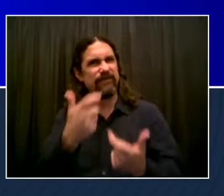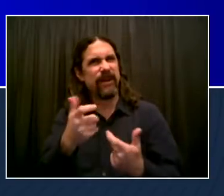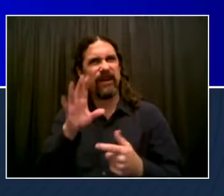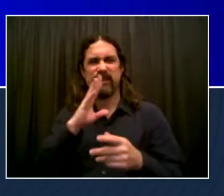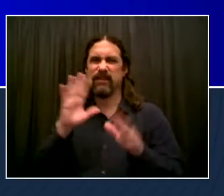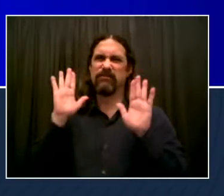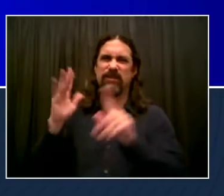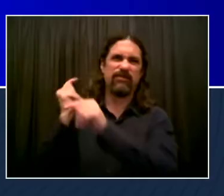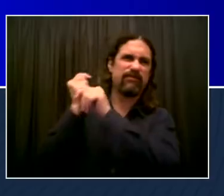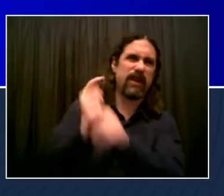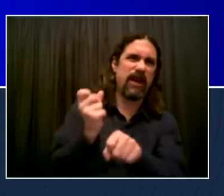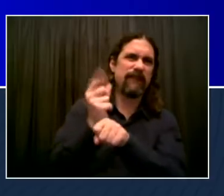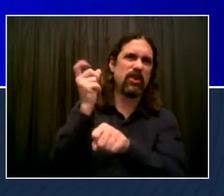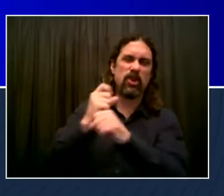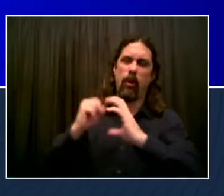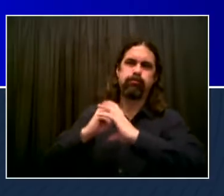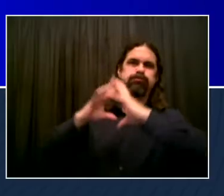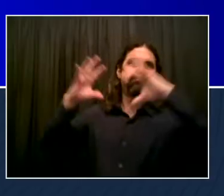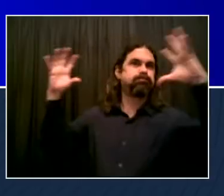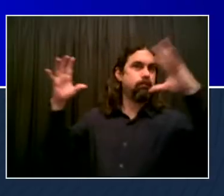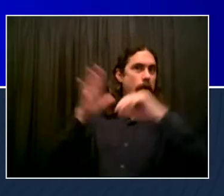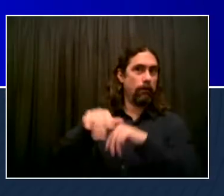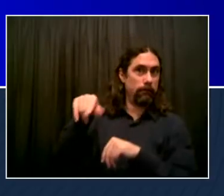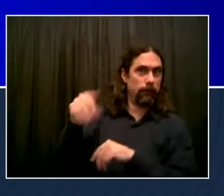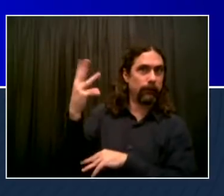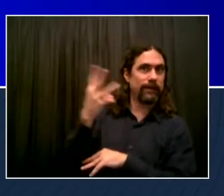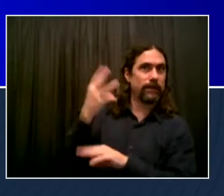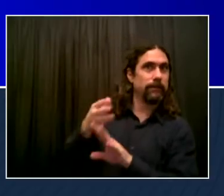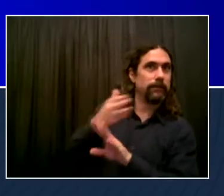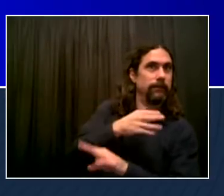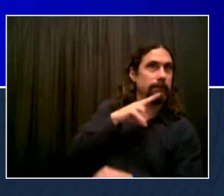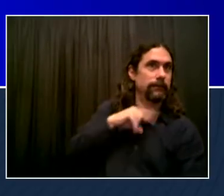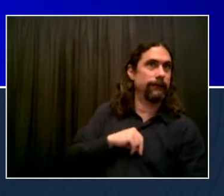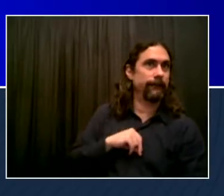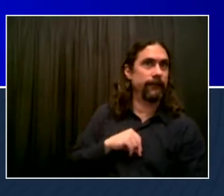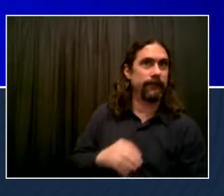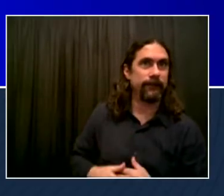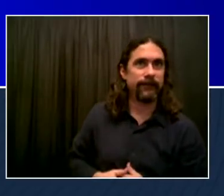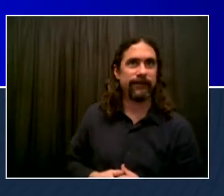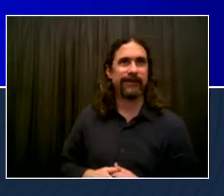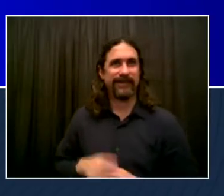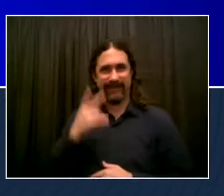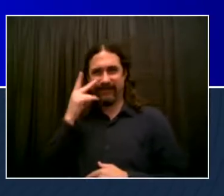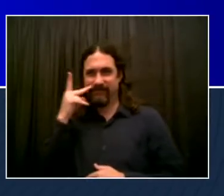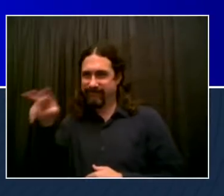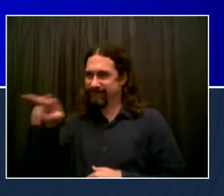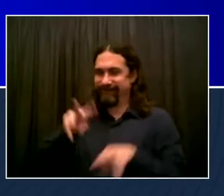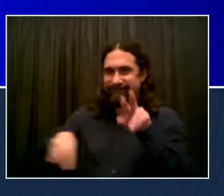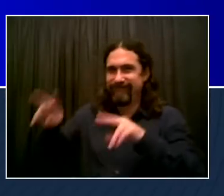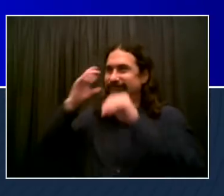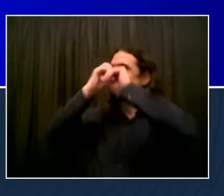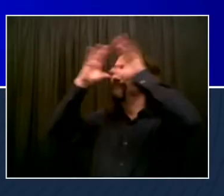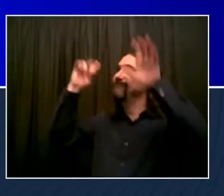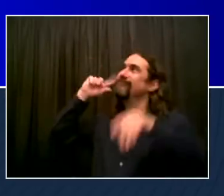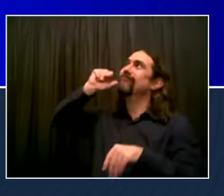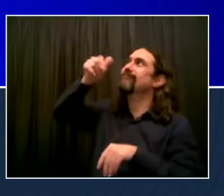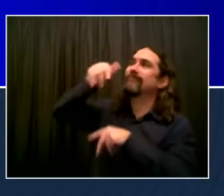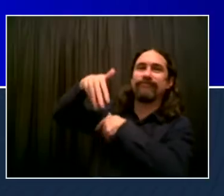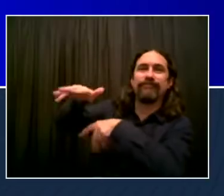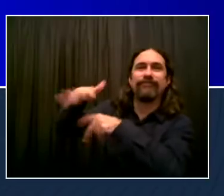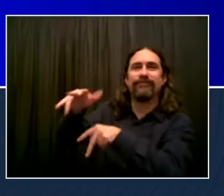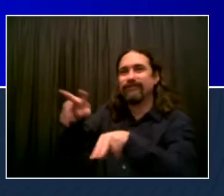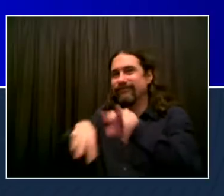the balloons being blown up and just seeing the sheer magnitude of this incredible event. Kids especially have a great